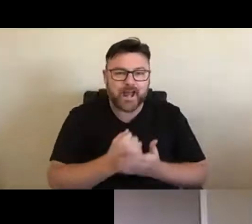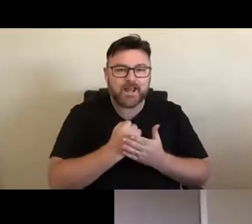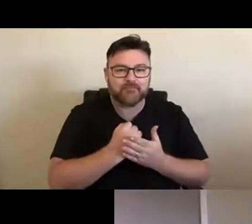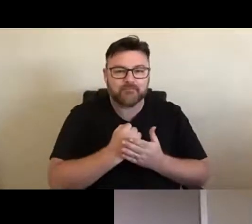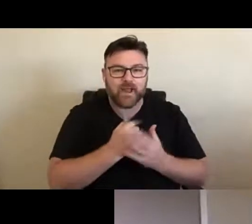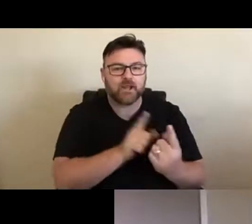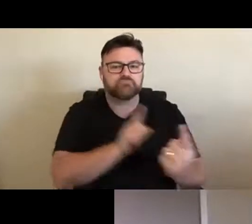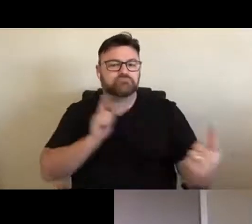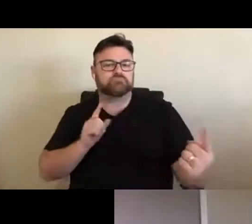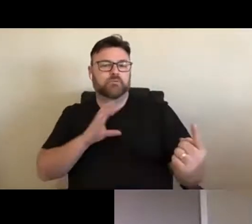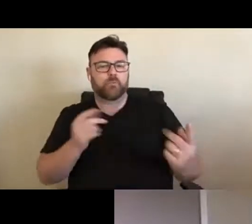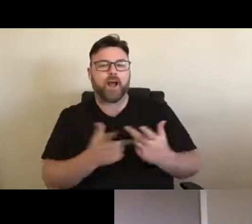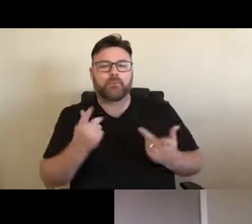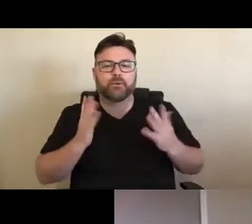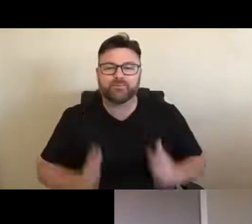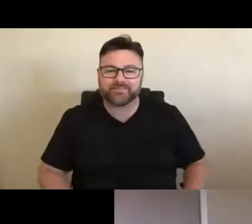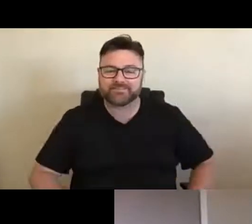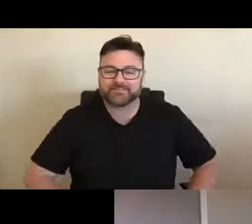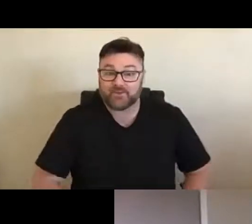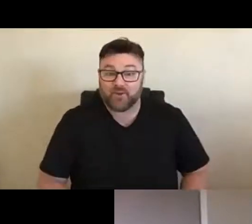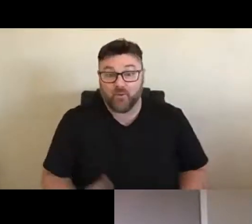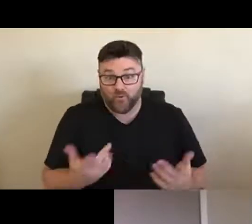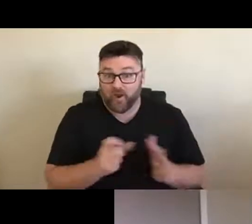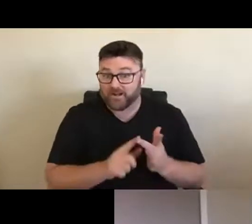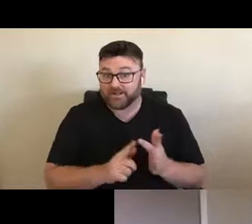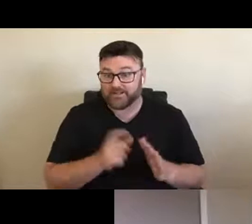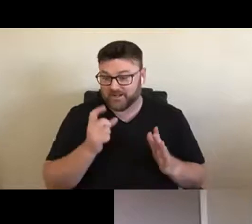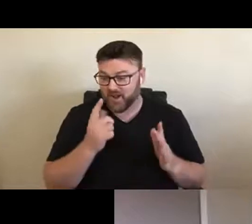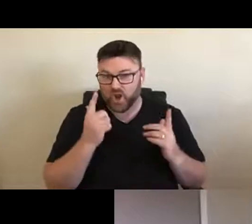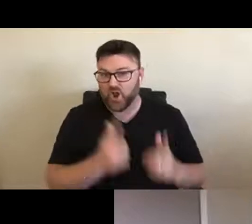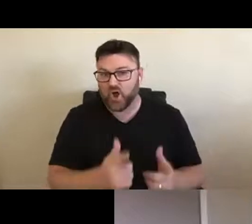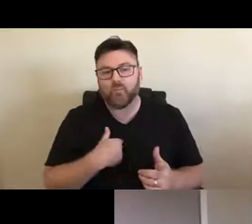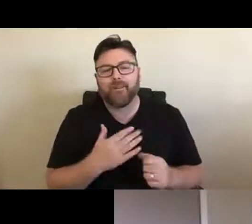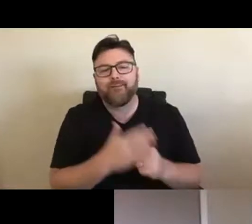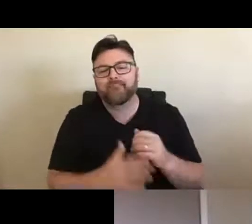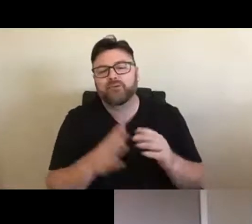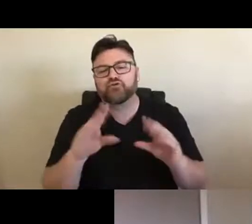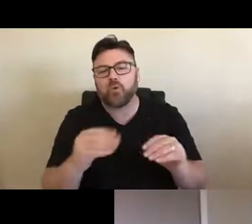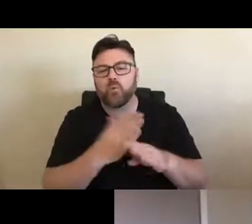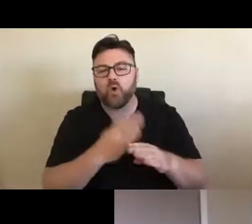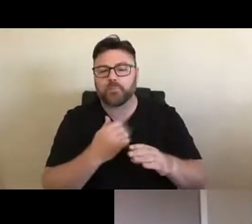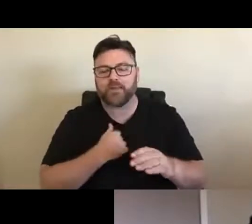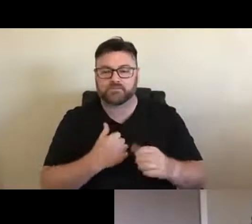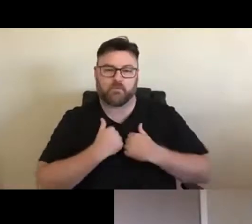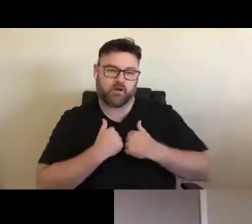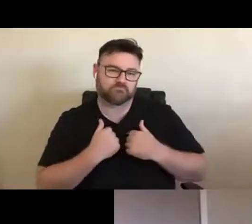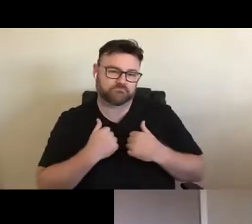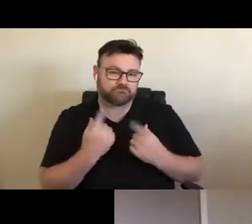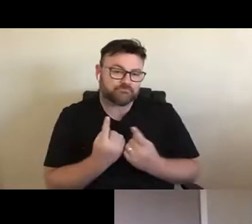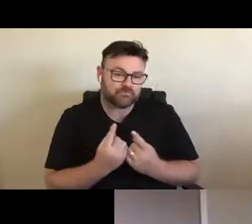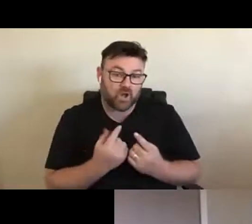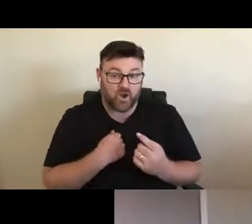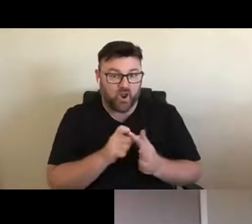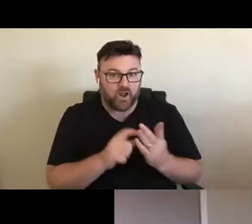humans. So that's what I did. I did a lot of work. I'll never stop, but you know, that's kind of me in a nutshell. And I do a lot of stuff,